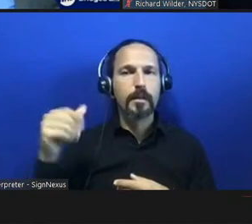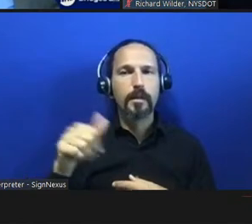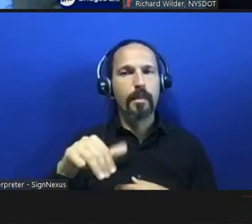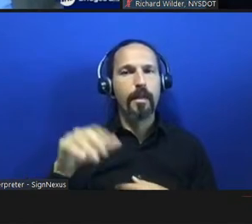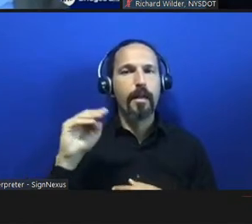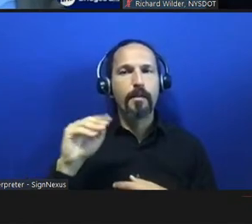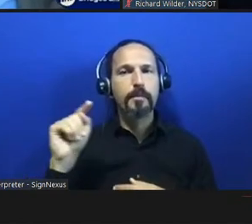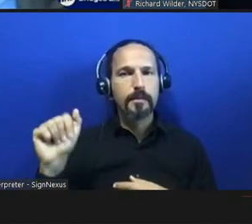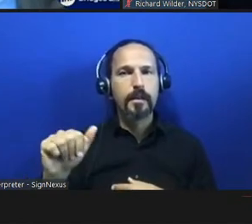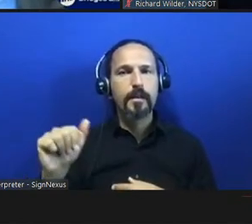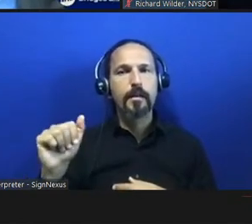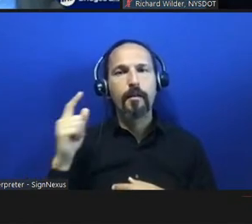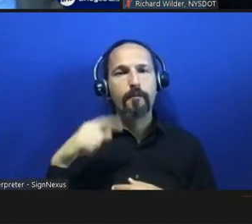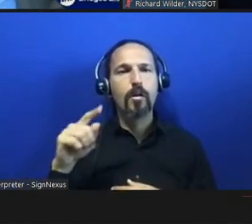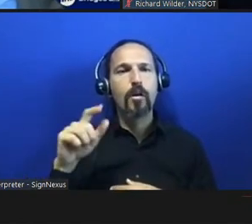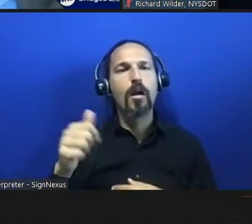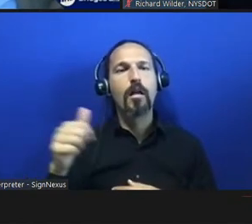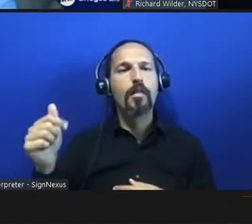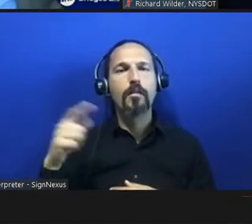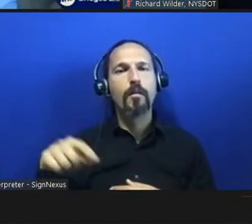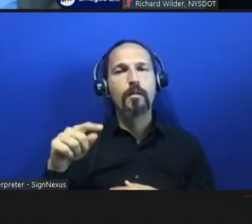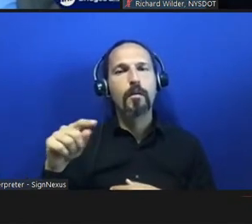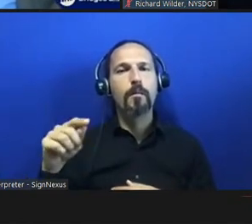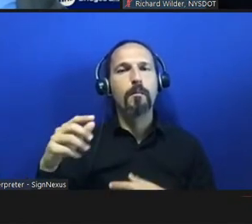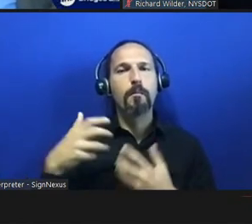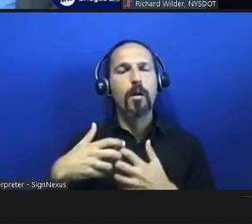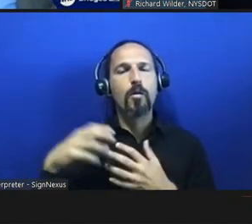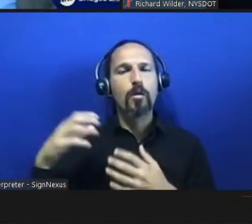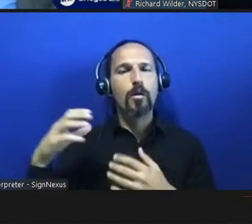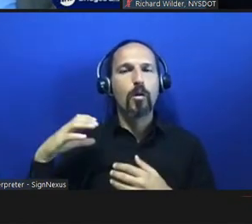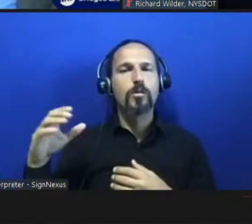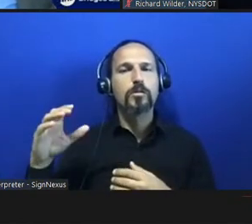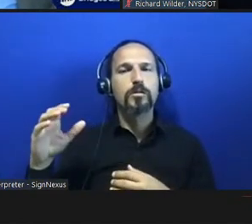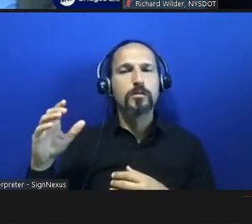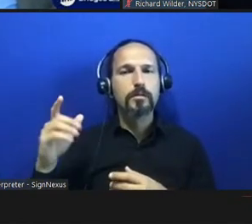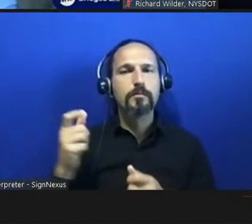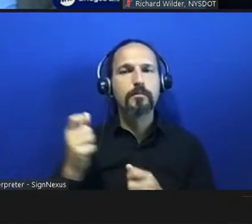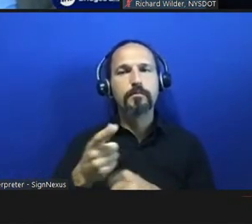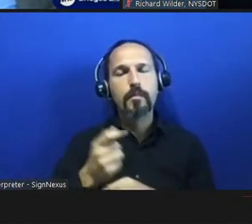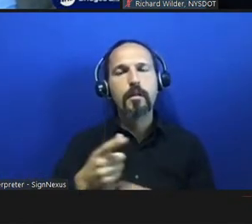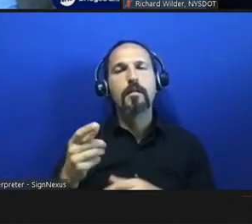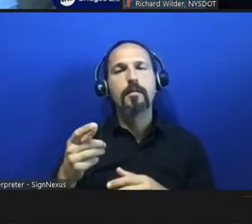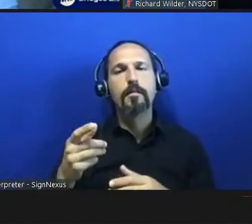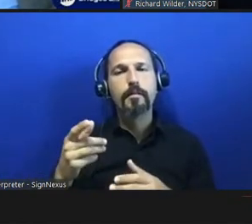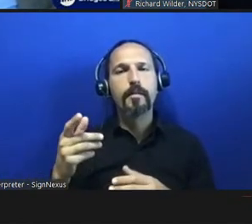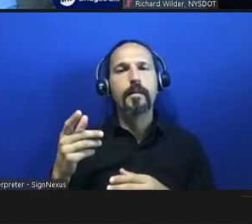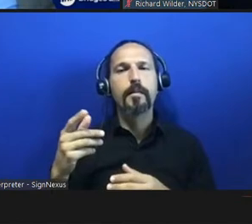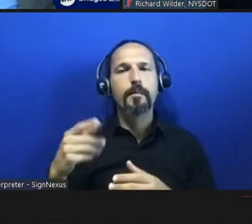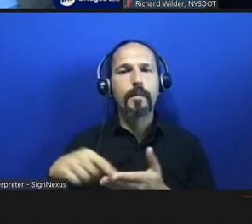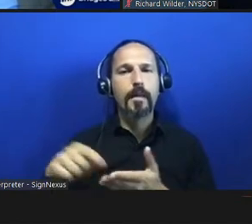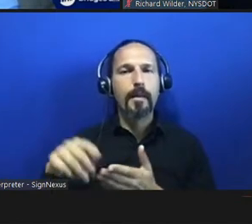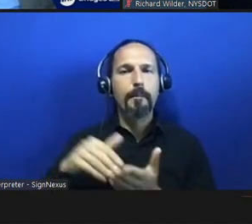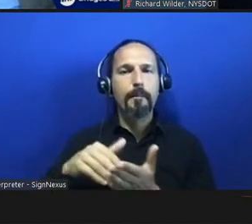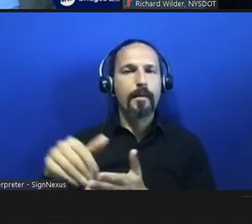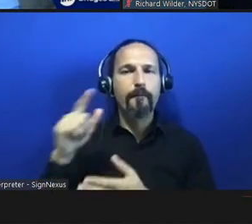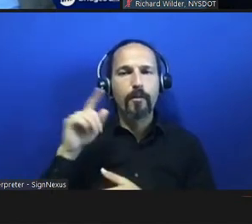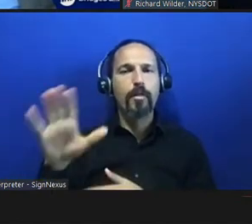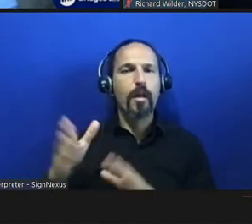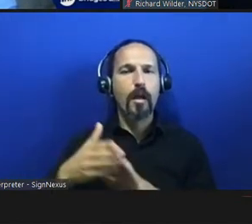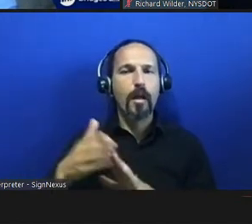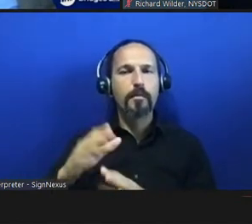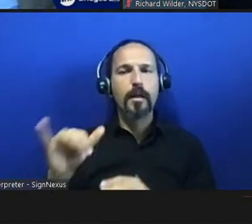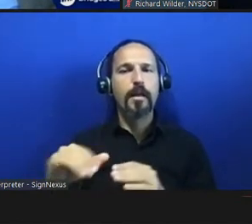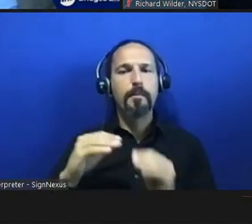MTA prose in New York's other motor coach companies are already annually contributing millions of dollars directly to the mta's operations and